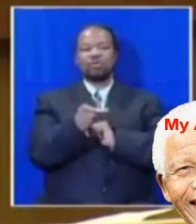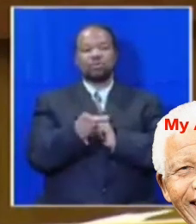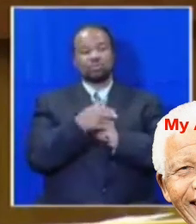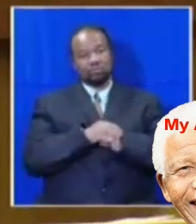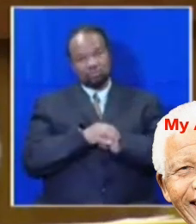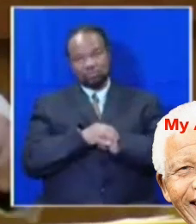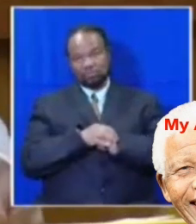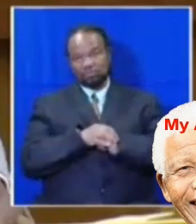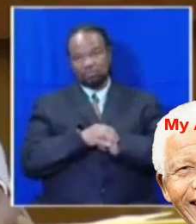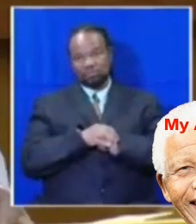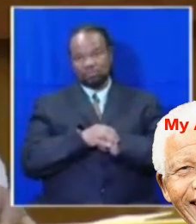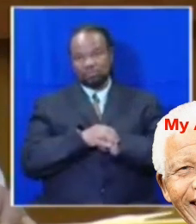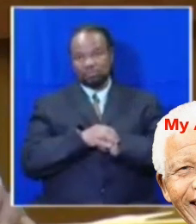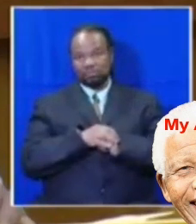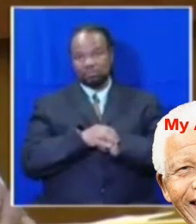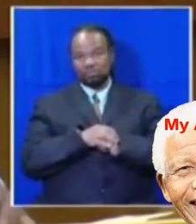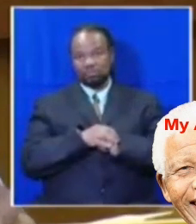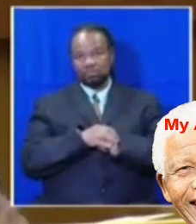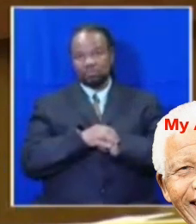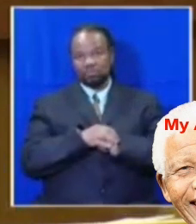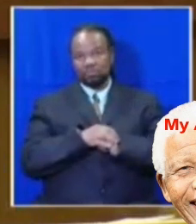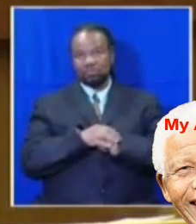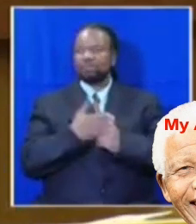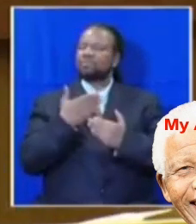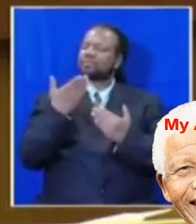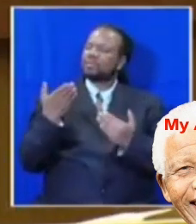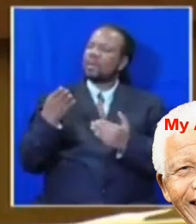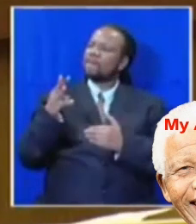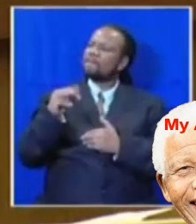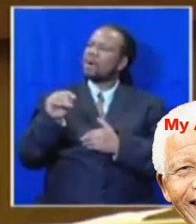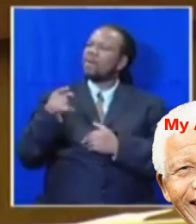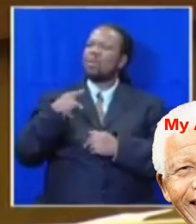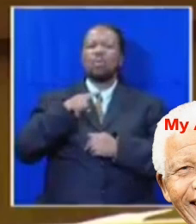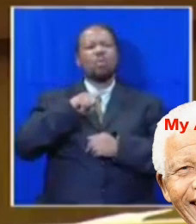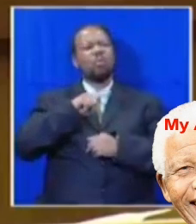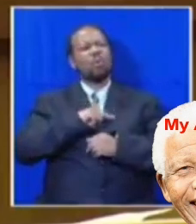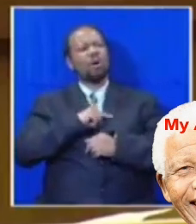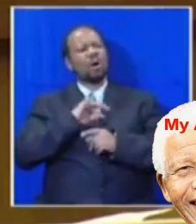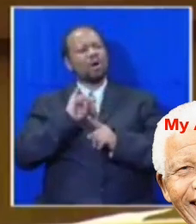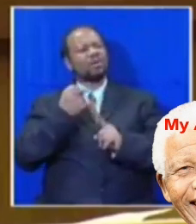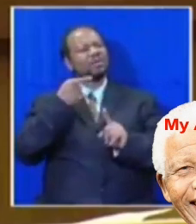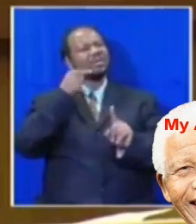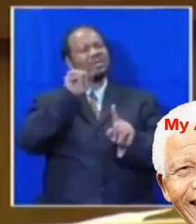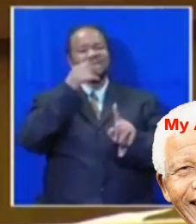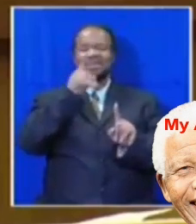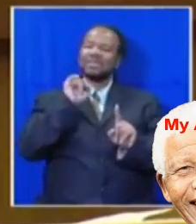Indeed, Honorable Maimane, you played the man. You did not play his